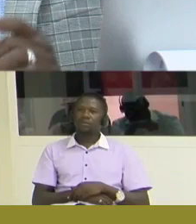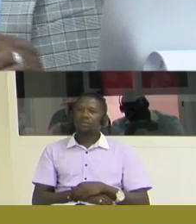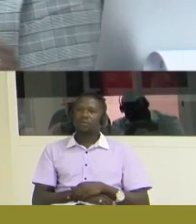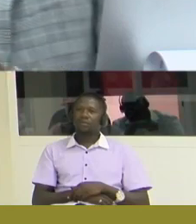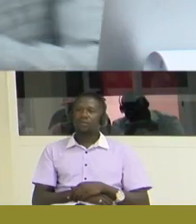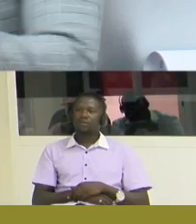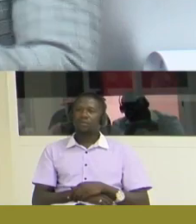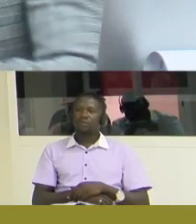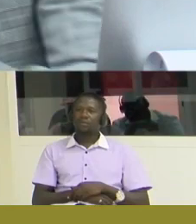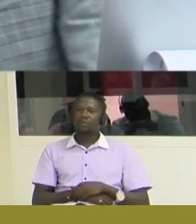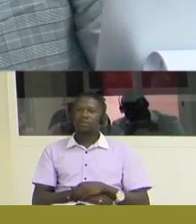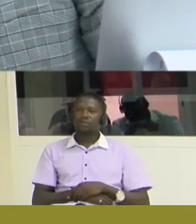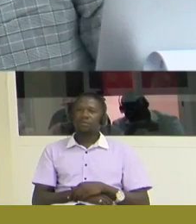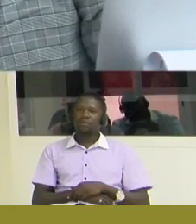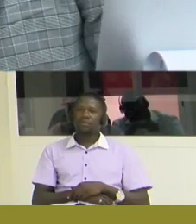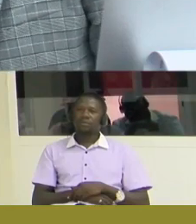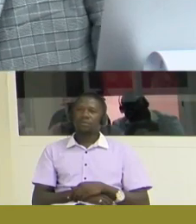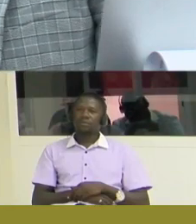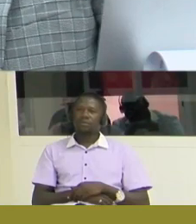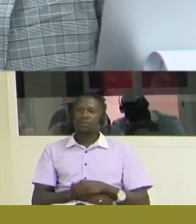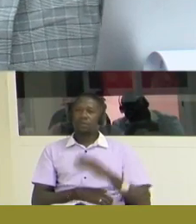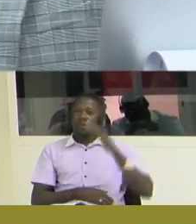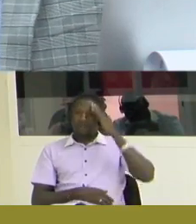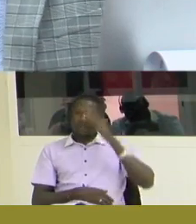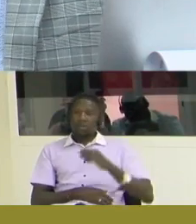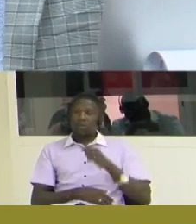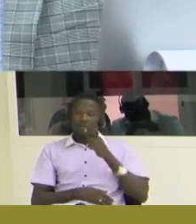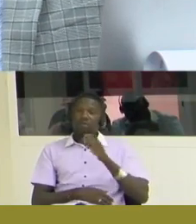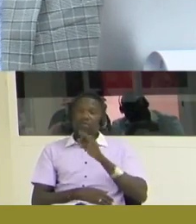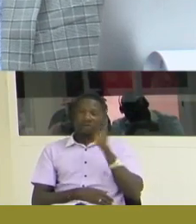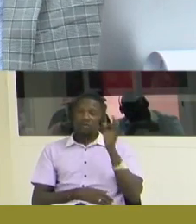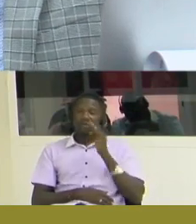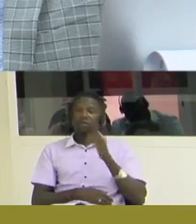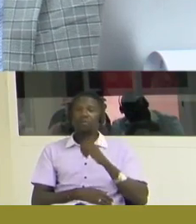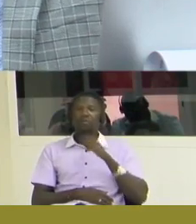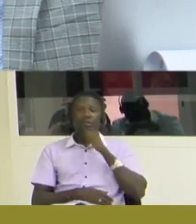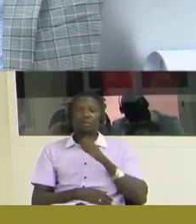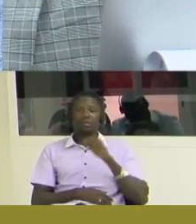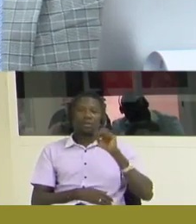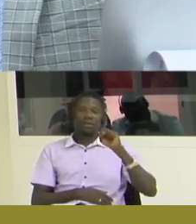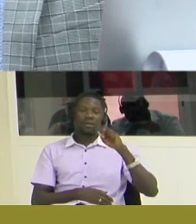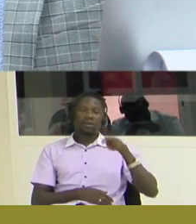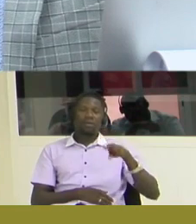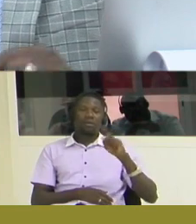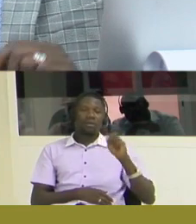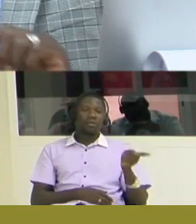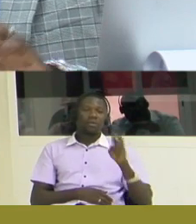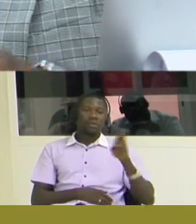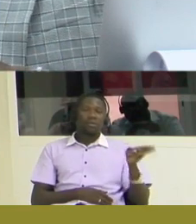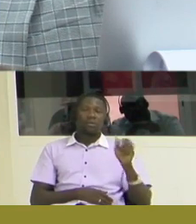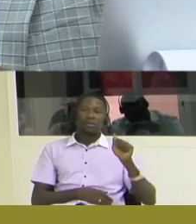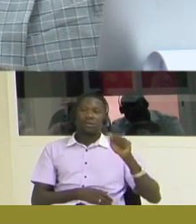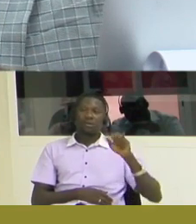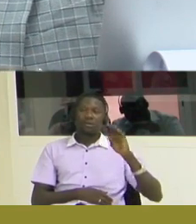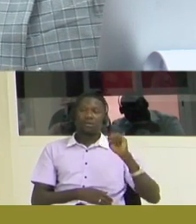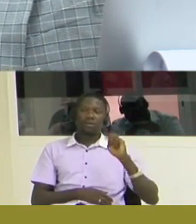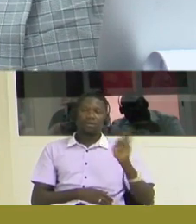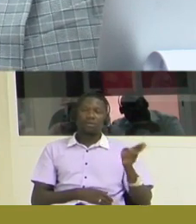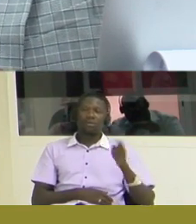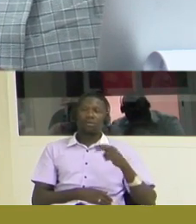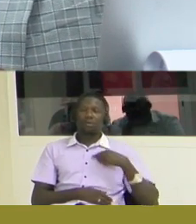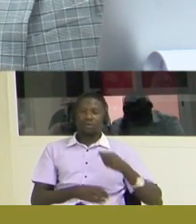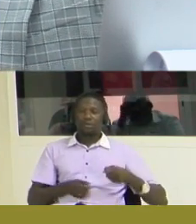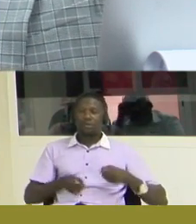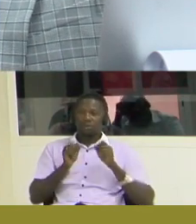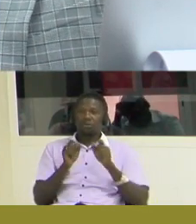okay thank you very much mr. singer t mean I just take this opportunity to say